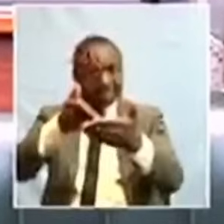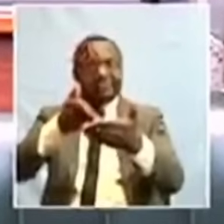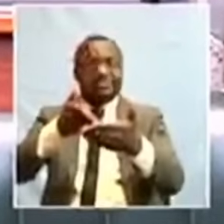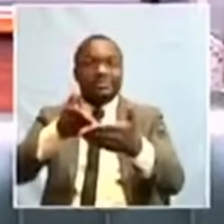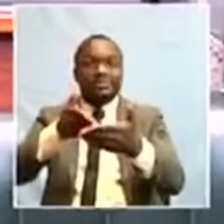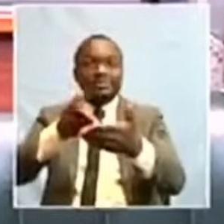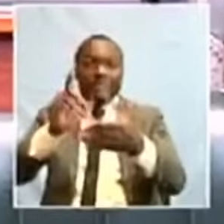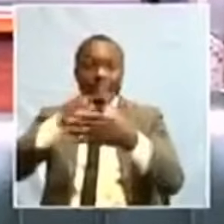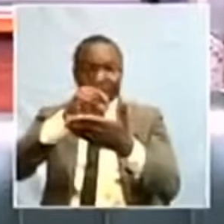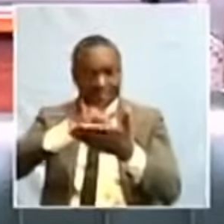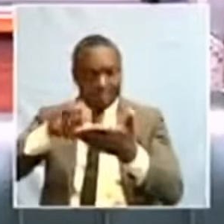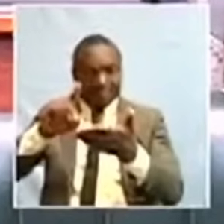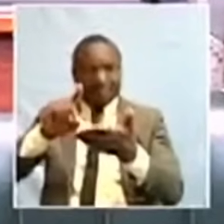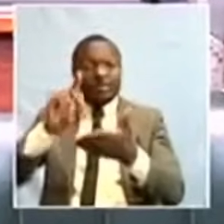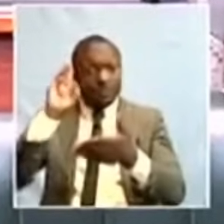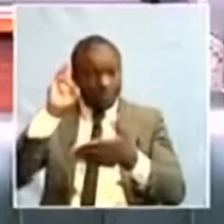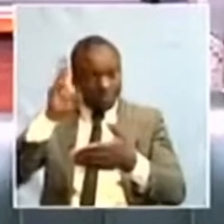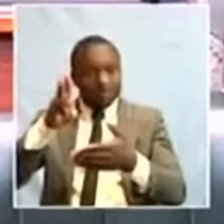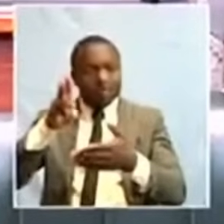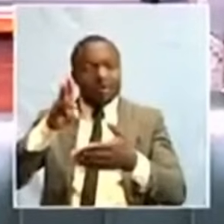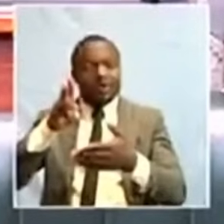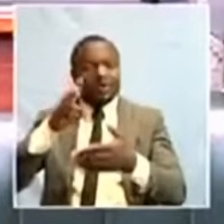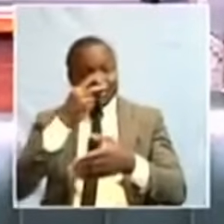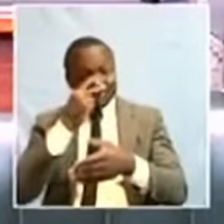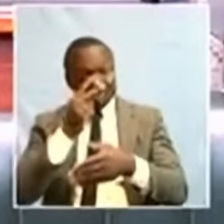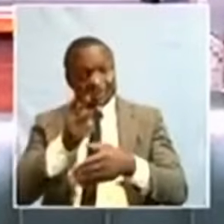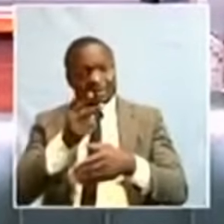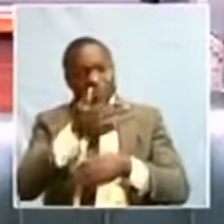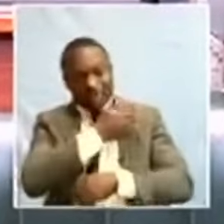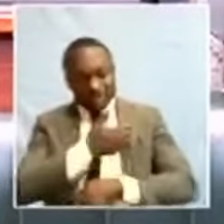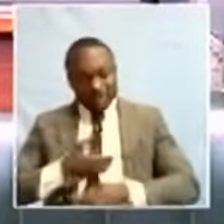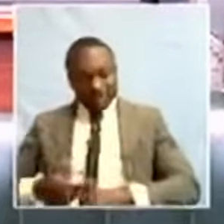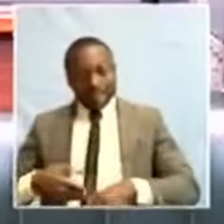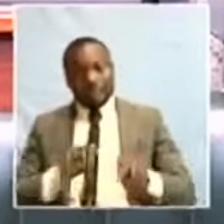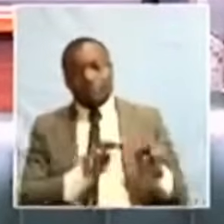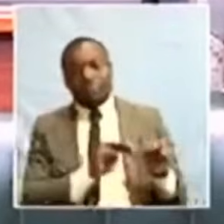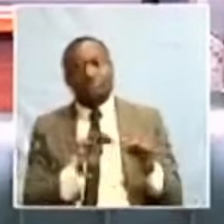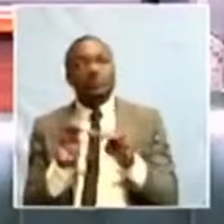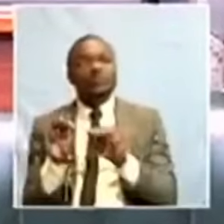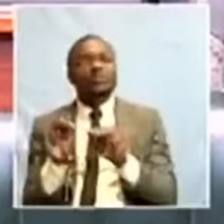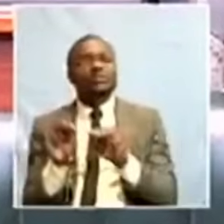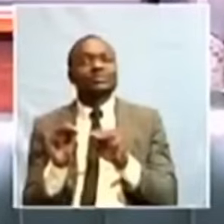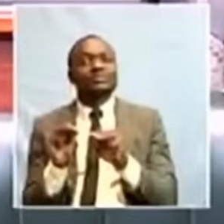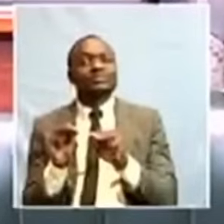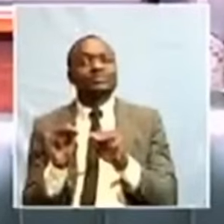Within next week, you should be able to see a serious movement.